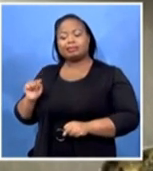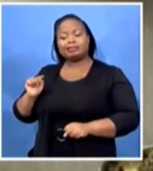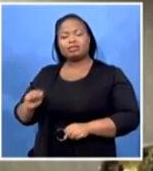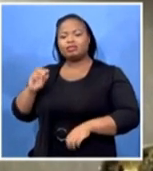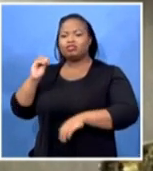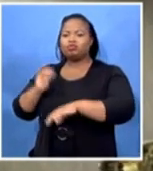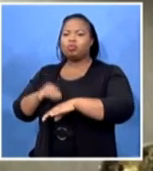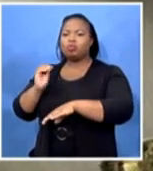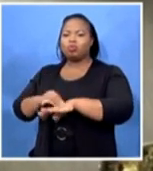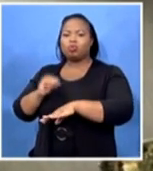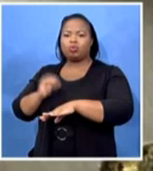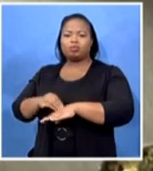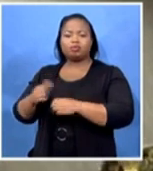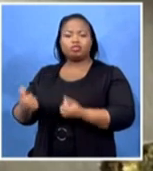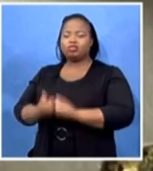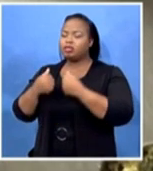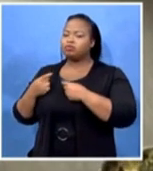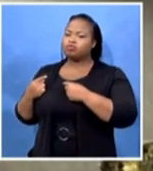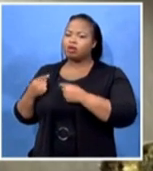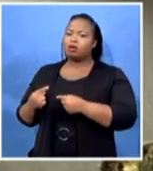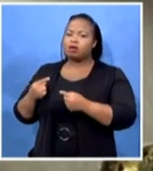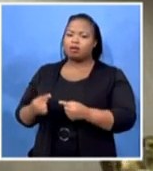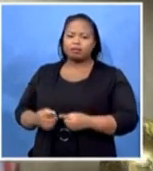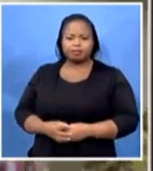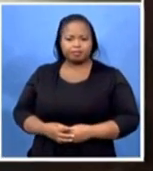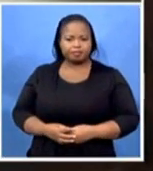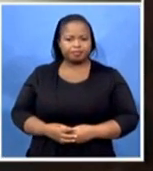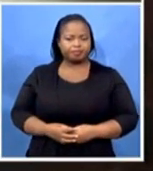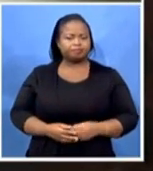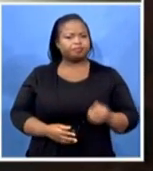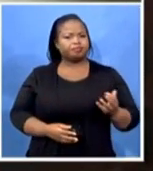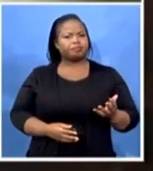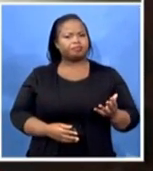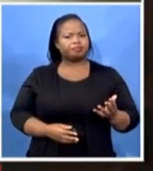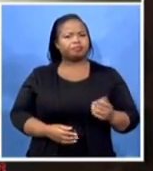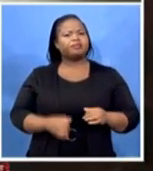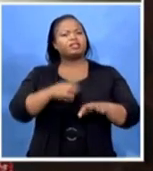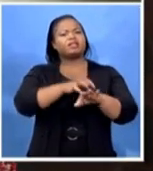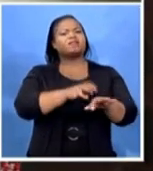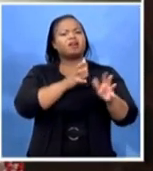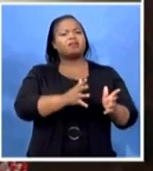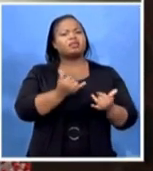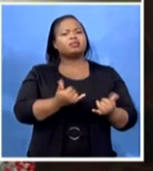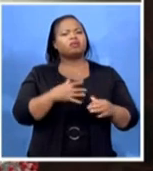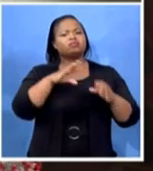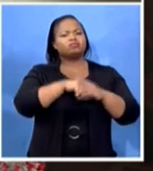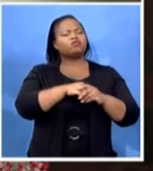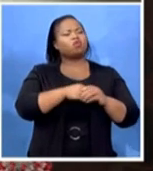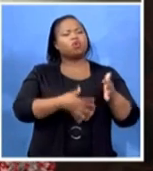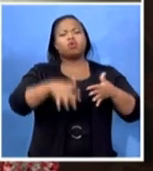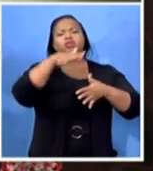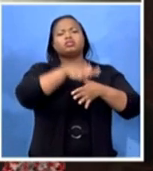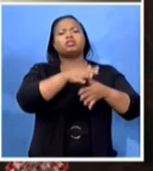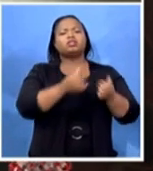struggling. And yet farmers are part of the list of essential service providers, and